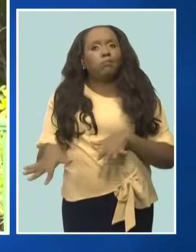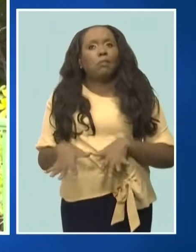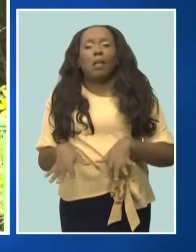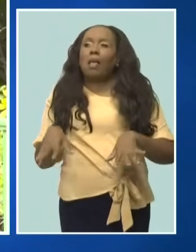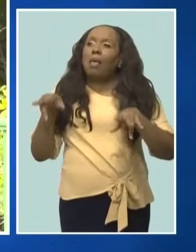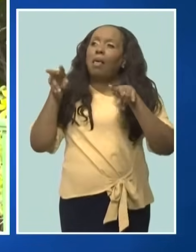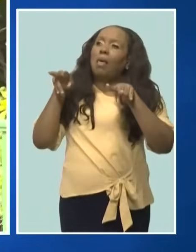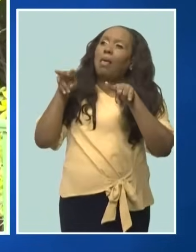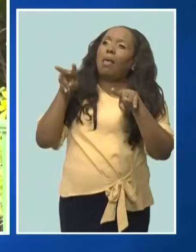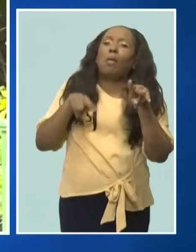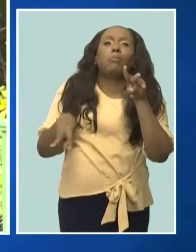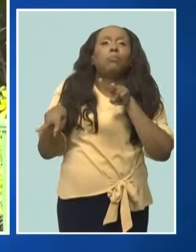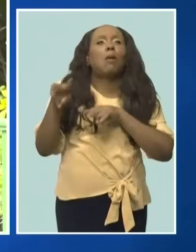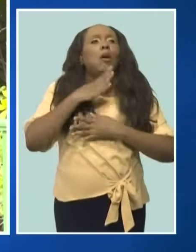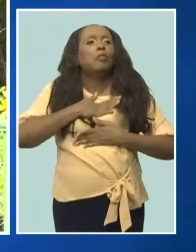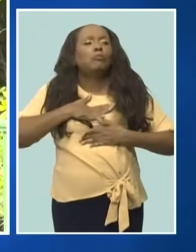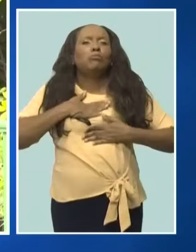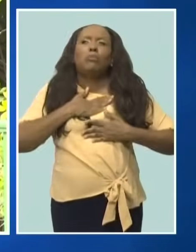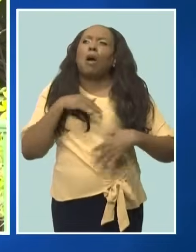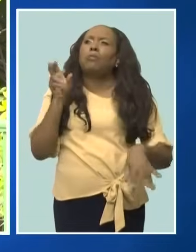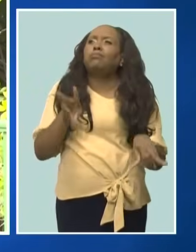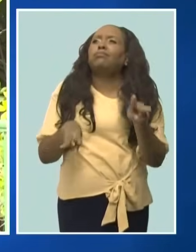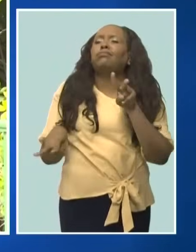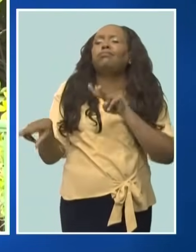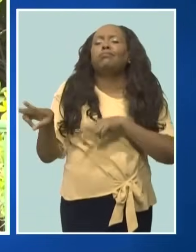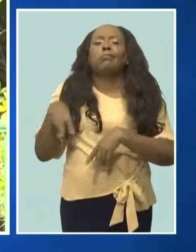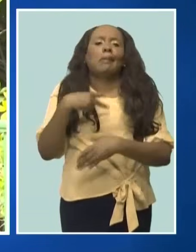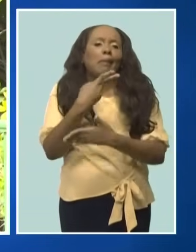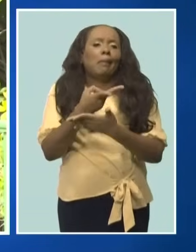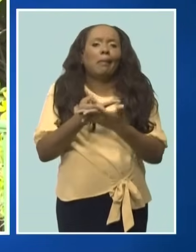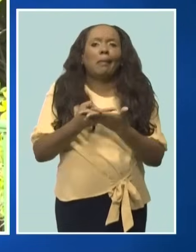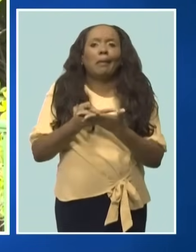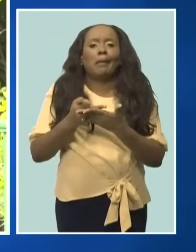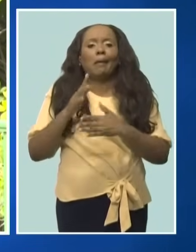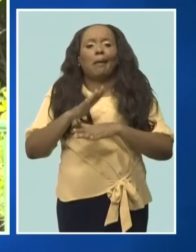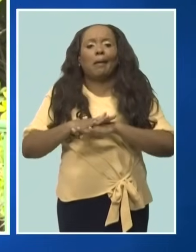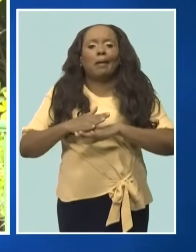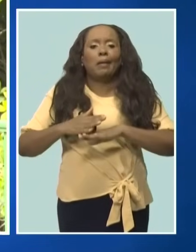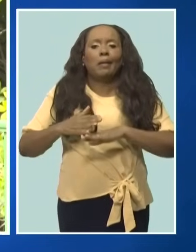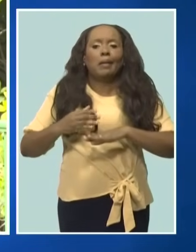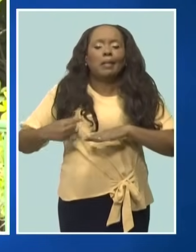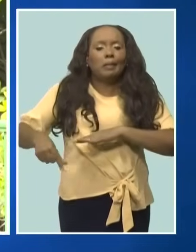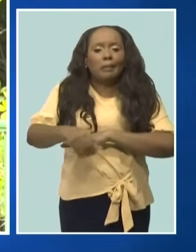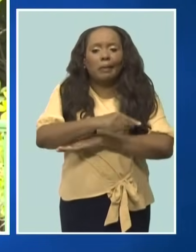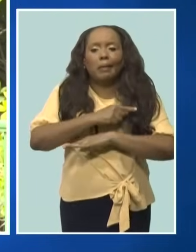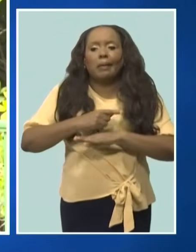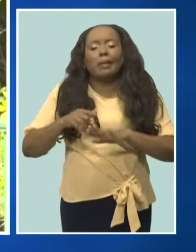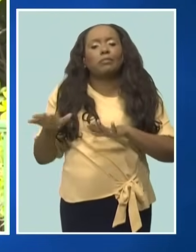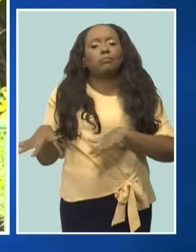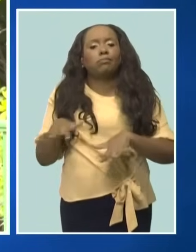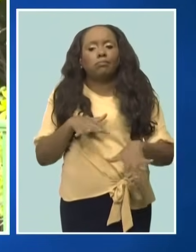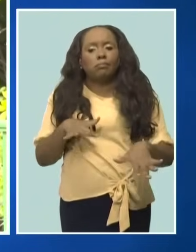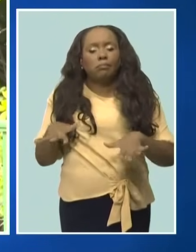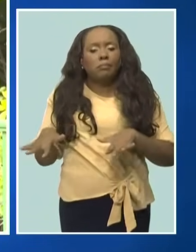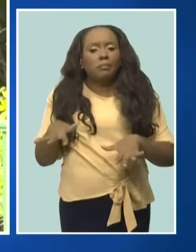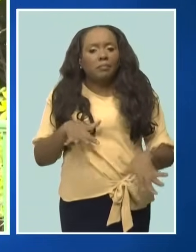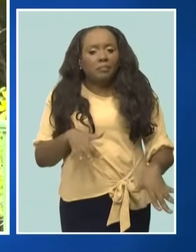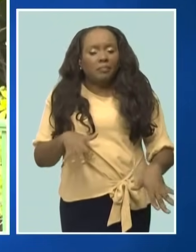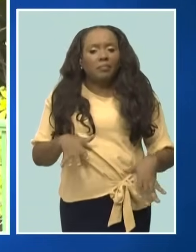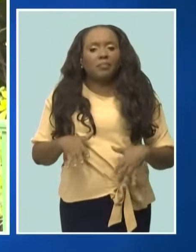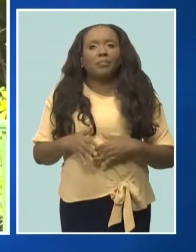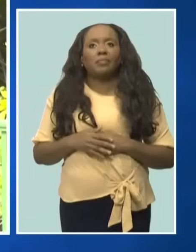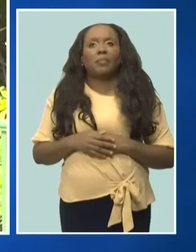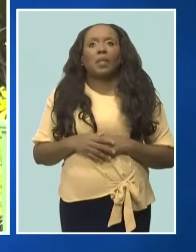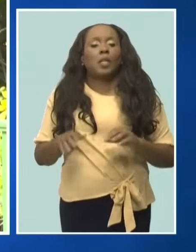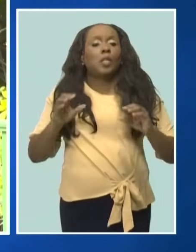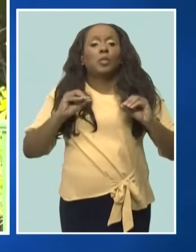birds, to be able to lie down on the grass, relax, and told that no horns,